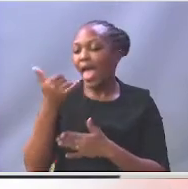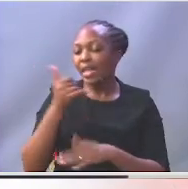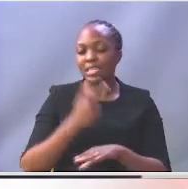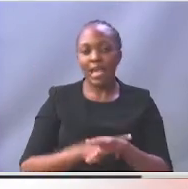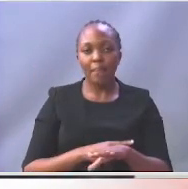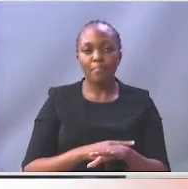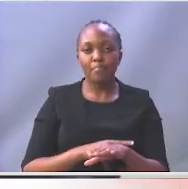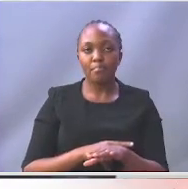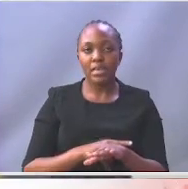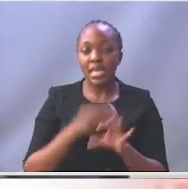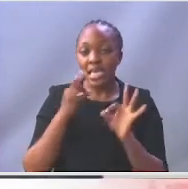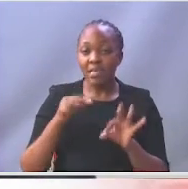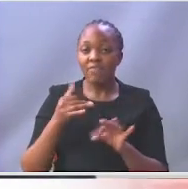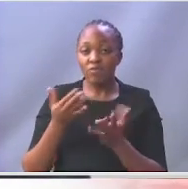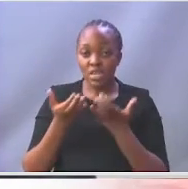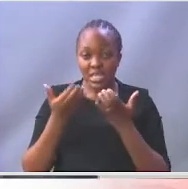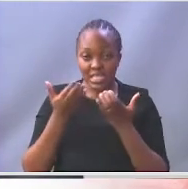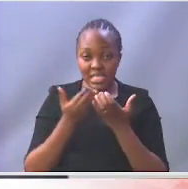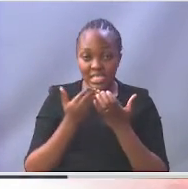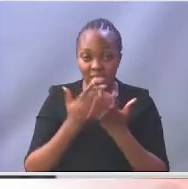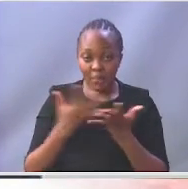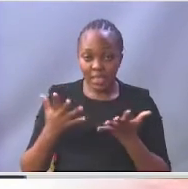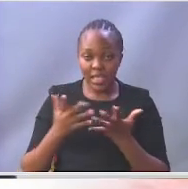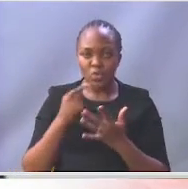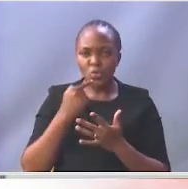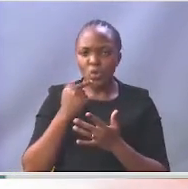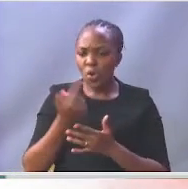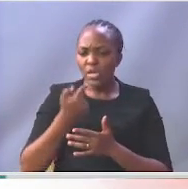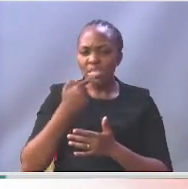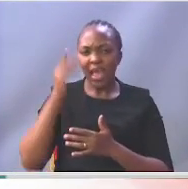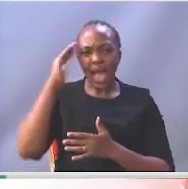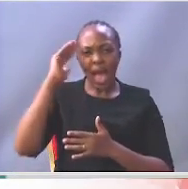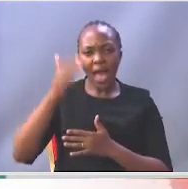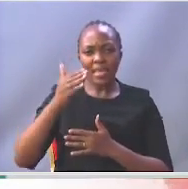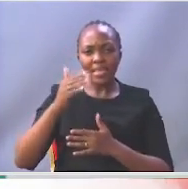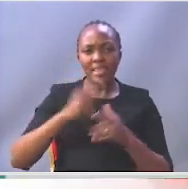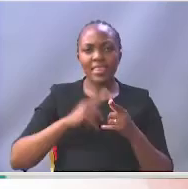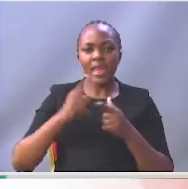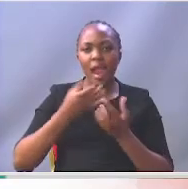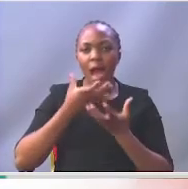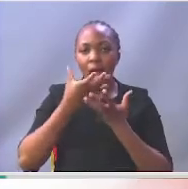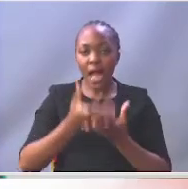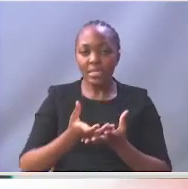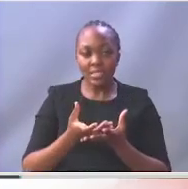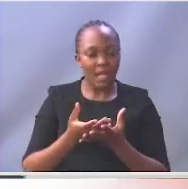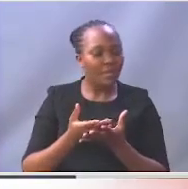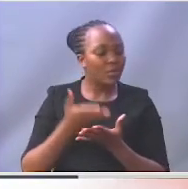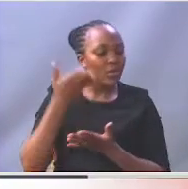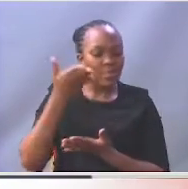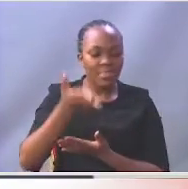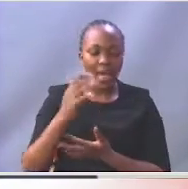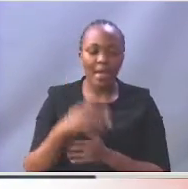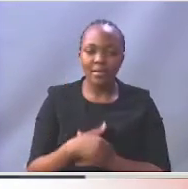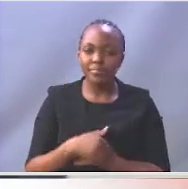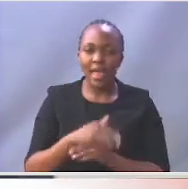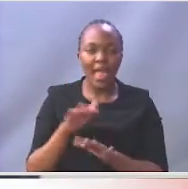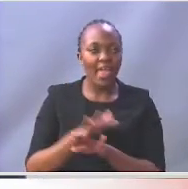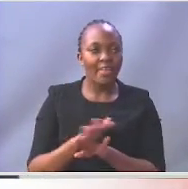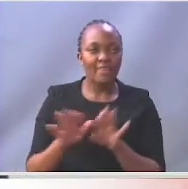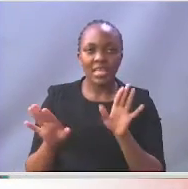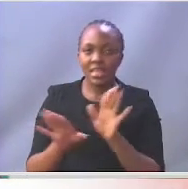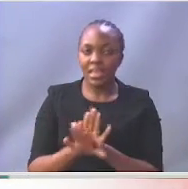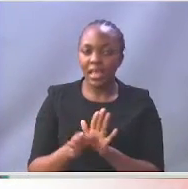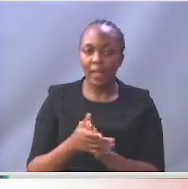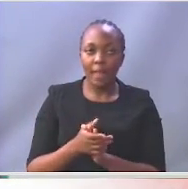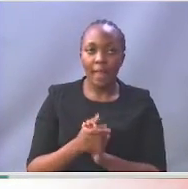you need a property, you just need to say hi and you get all this information at the click of your phone. The data you supply